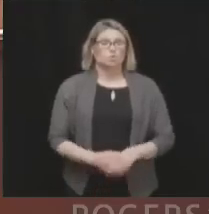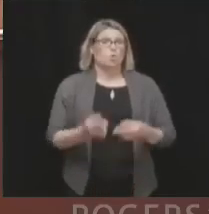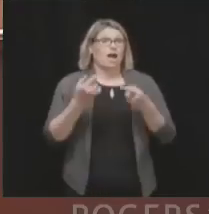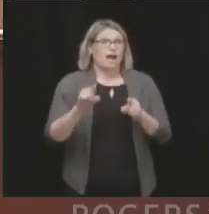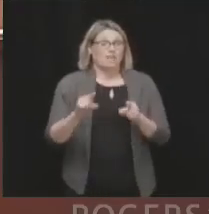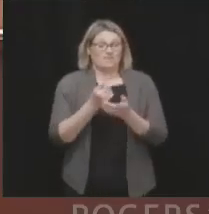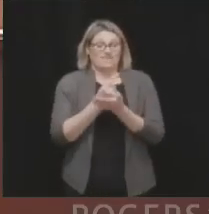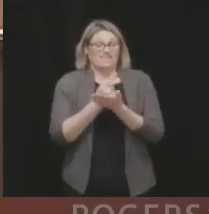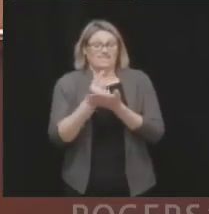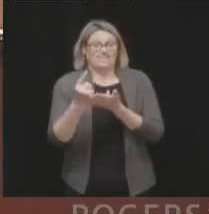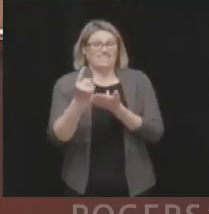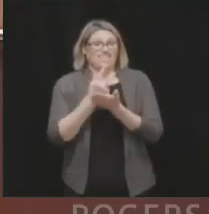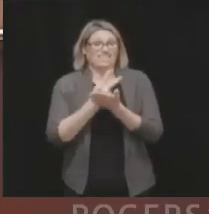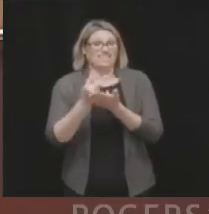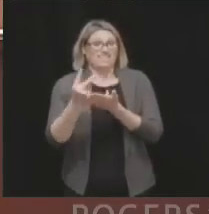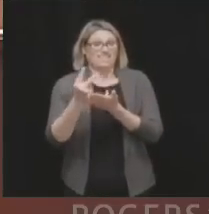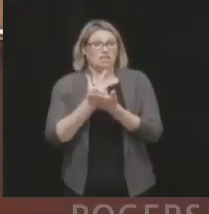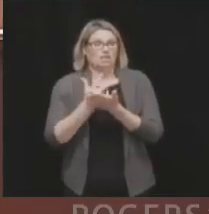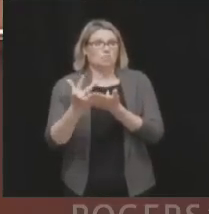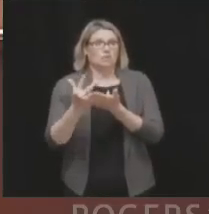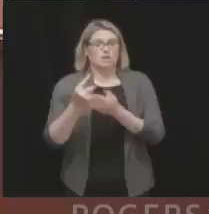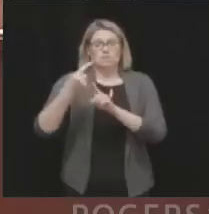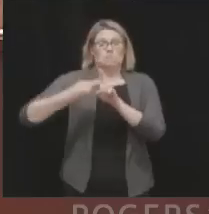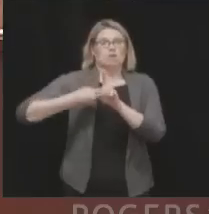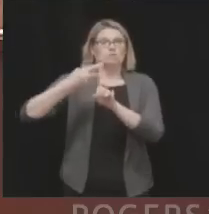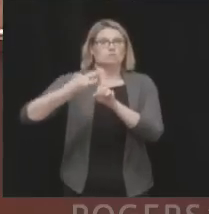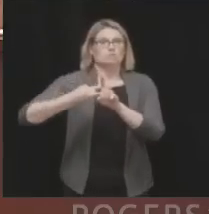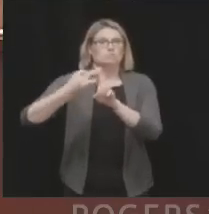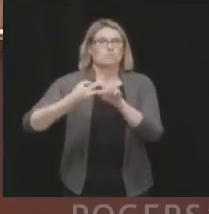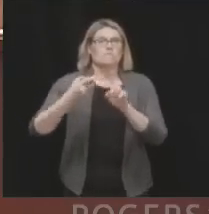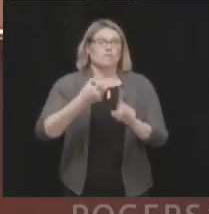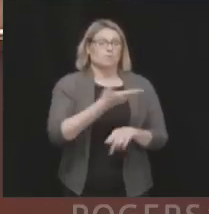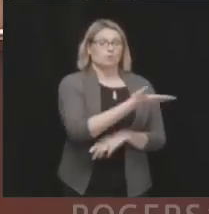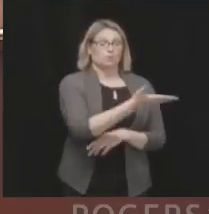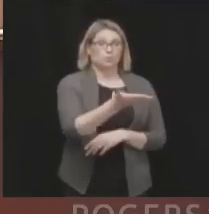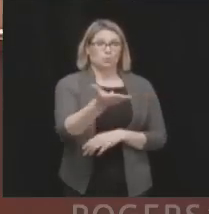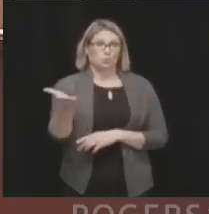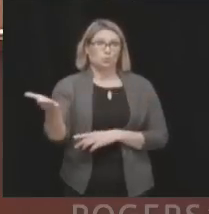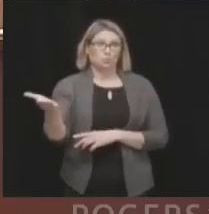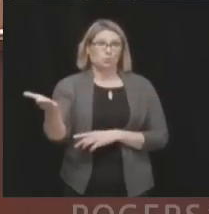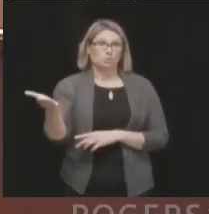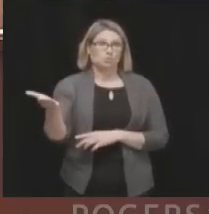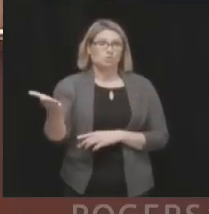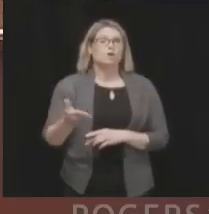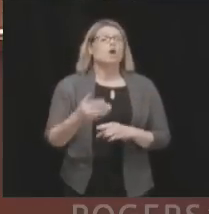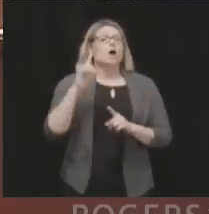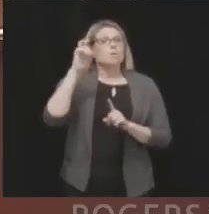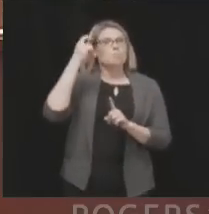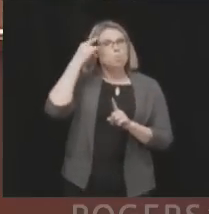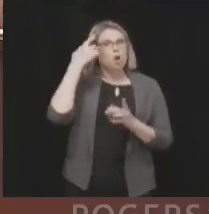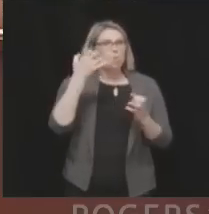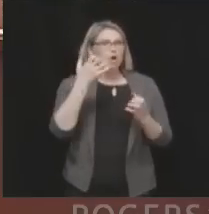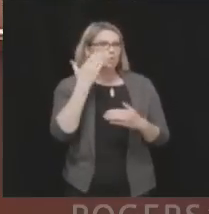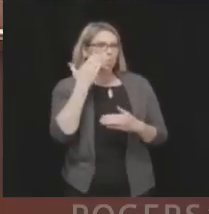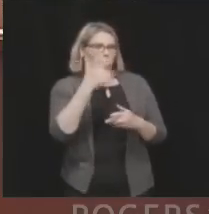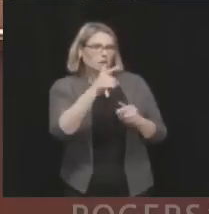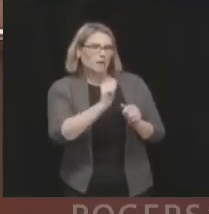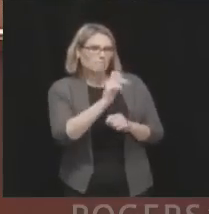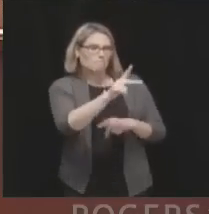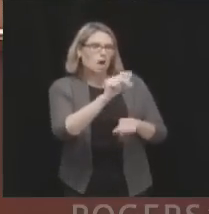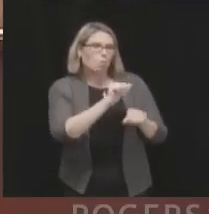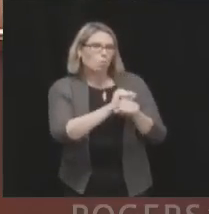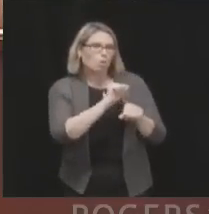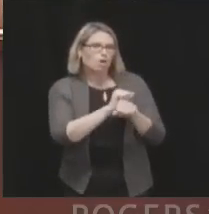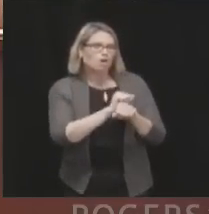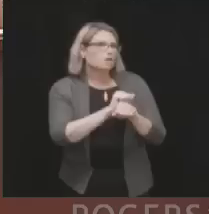to bear, we may be able to allow more New Brunswickers to safely return to their regular jobs in the weeks and months ahead. And obviously, we will be providing some guidance around